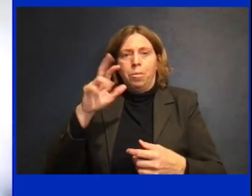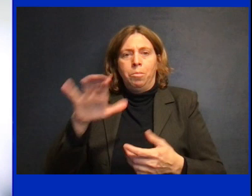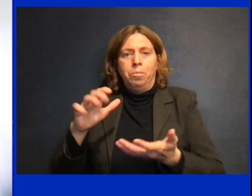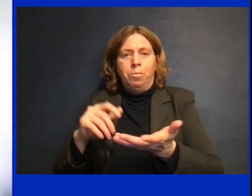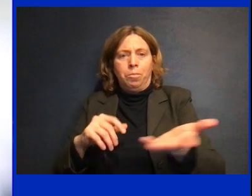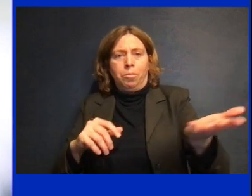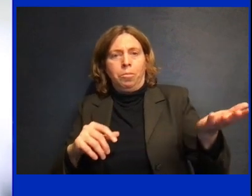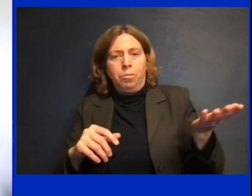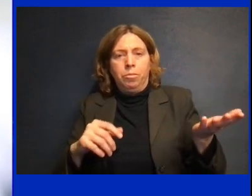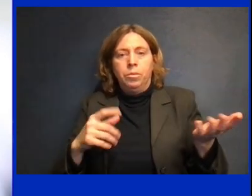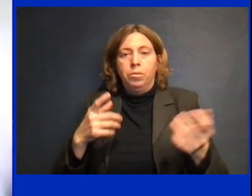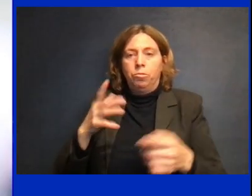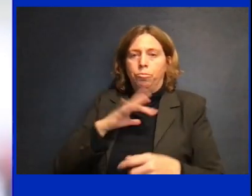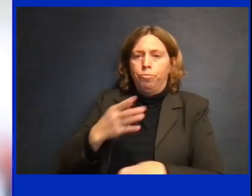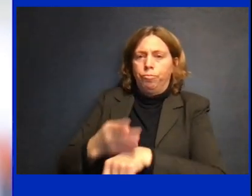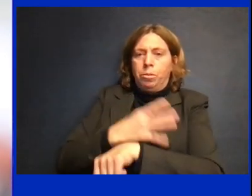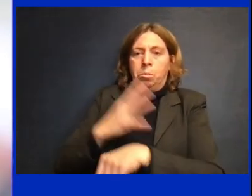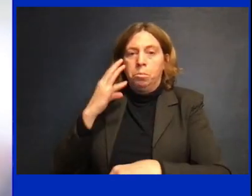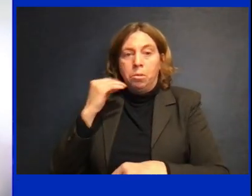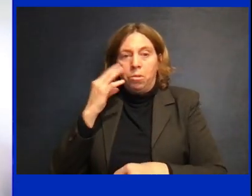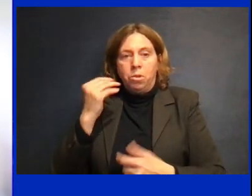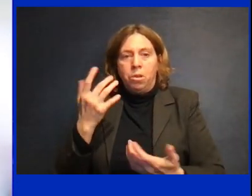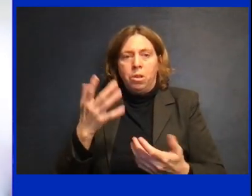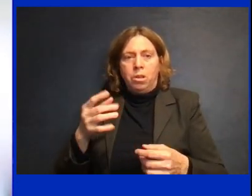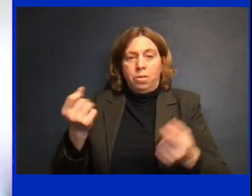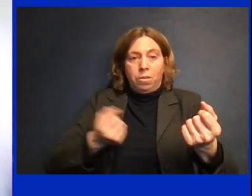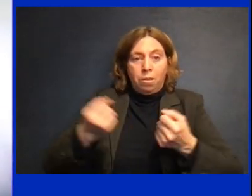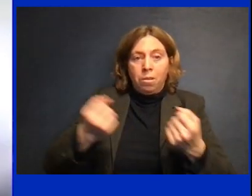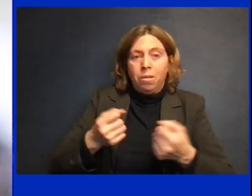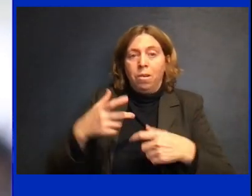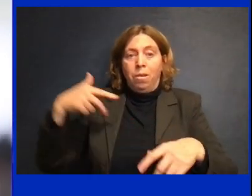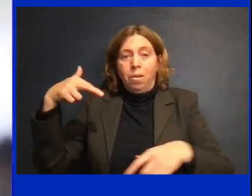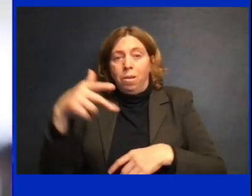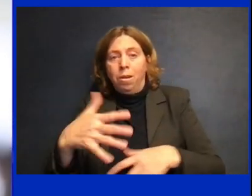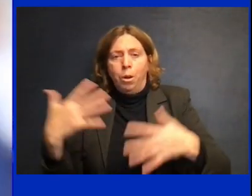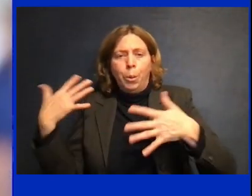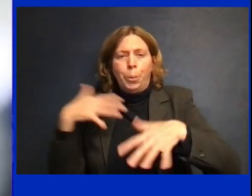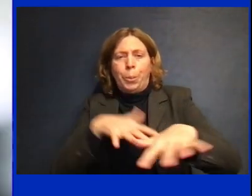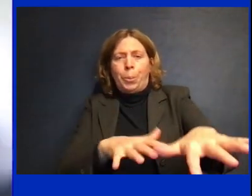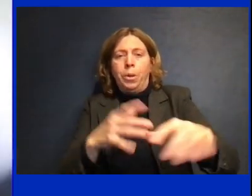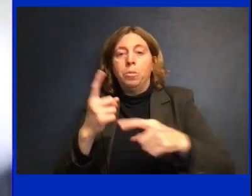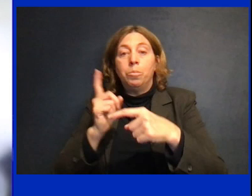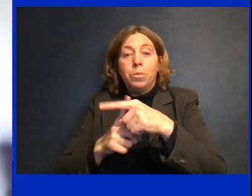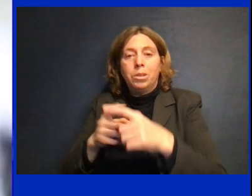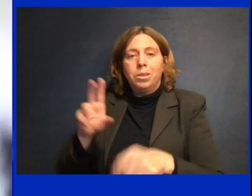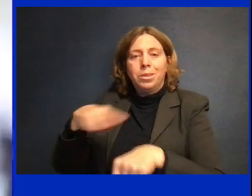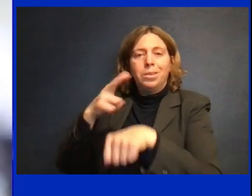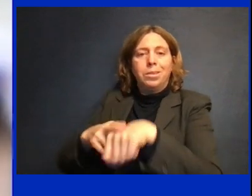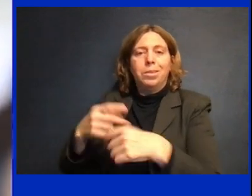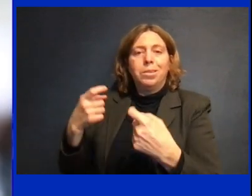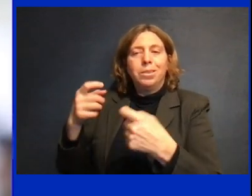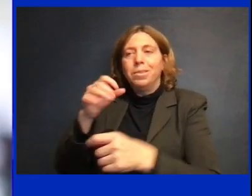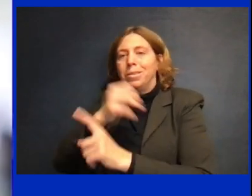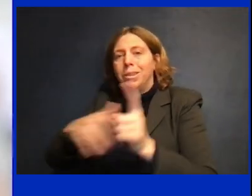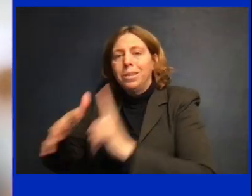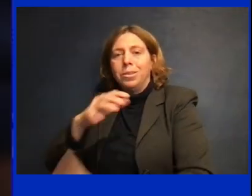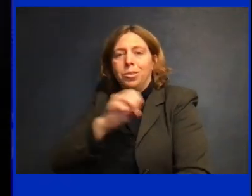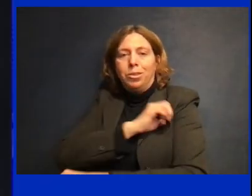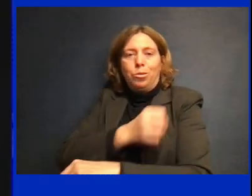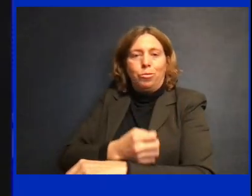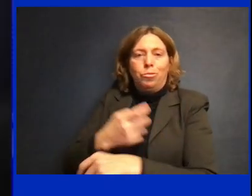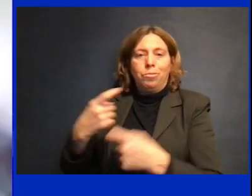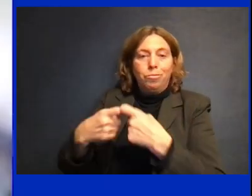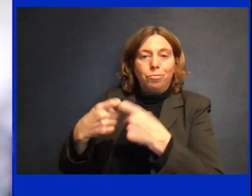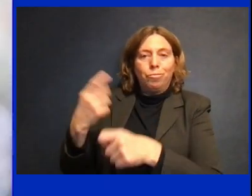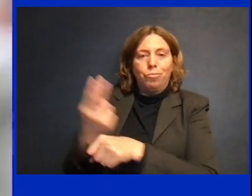significantly enhanced user experience, improved vehicular and pedestrian flow, and green energy transition, to name a